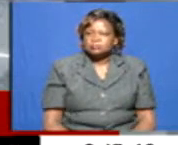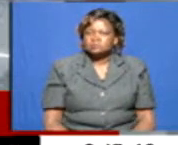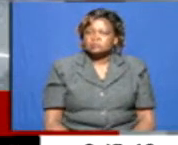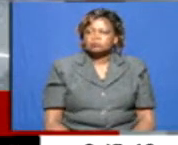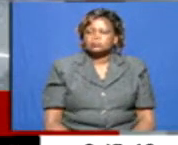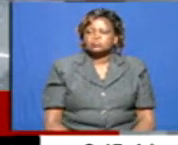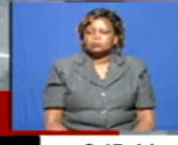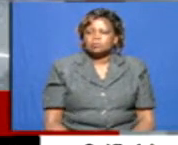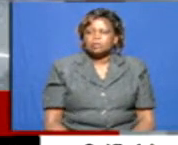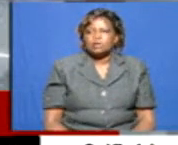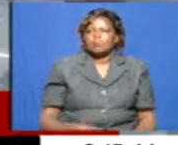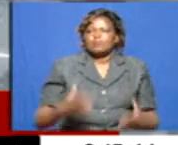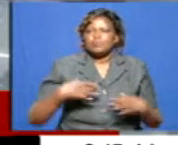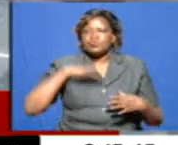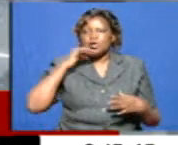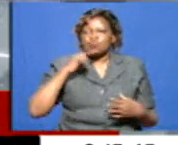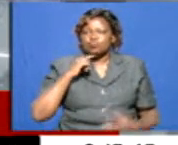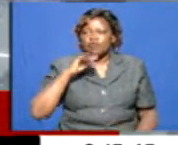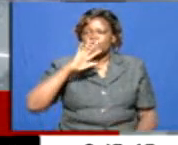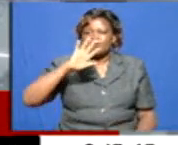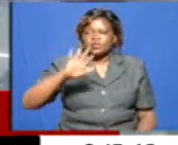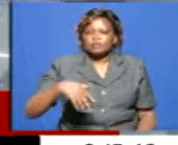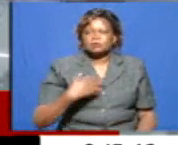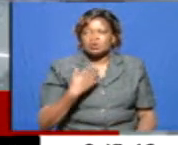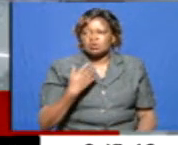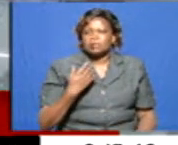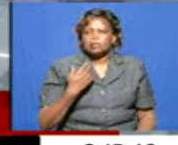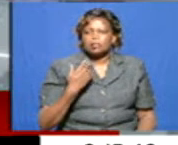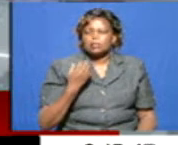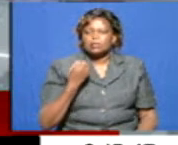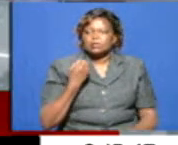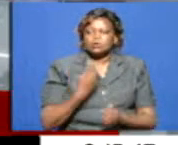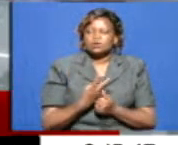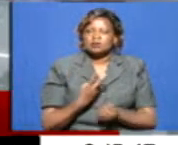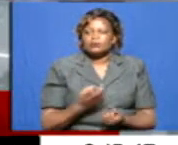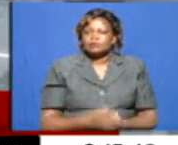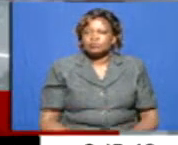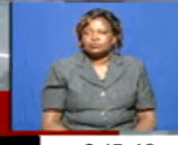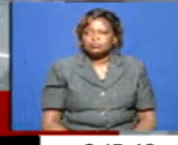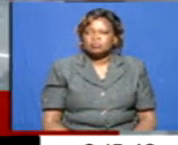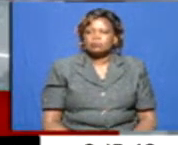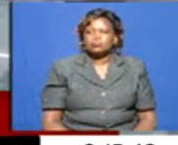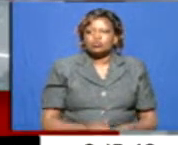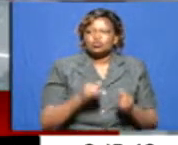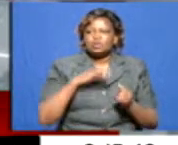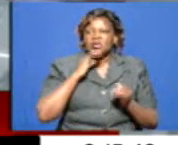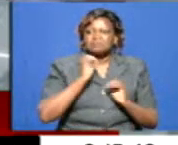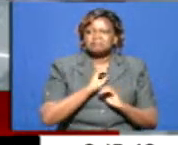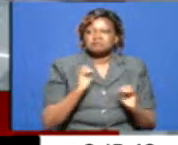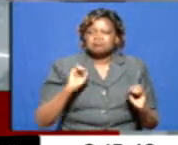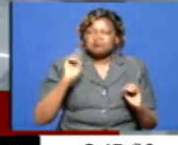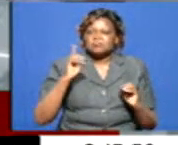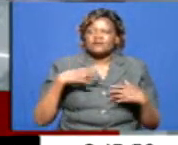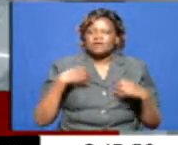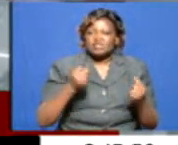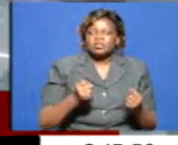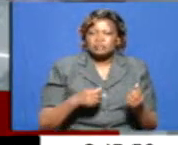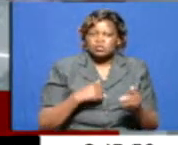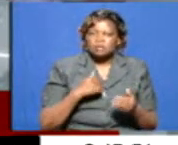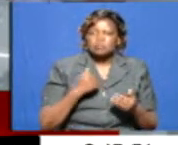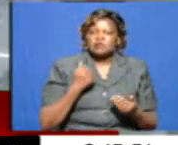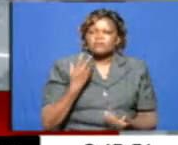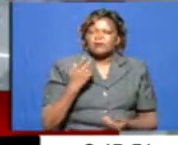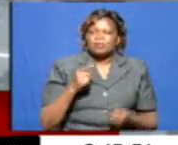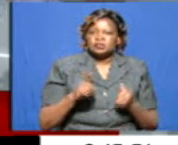at 5,312, as no new death has been reported. According to the Ministry of Health, a total of 5.6